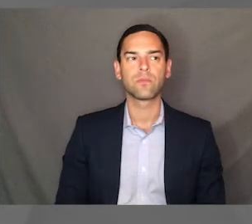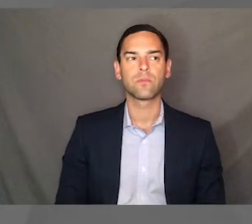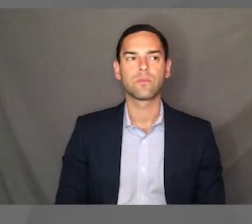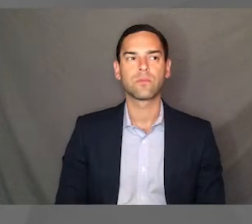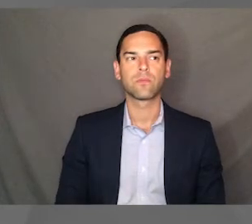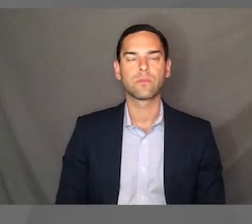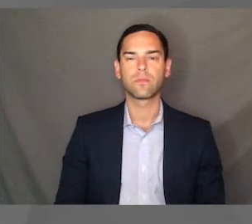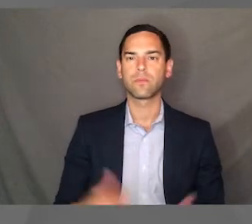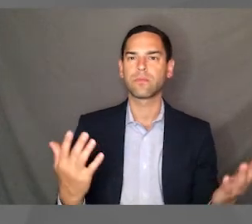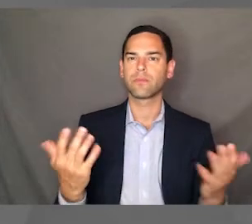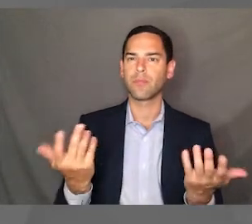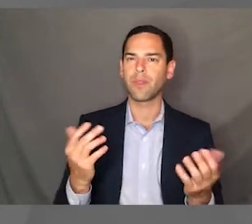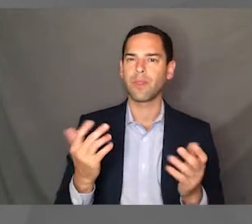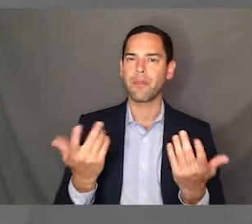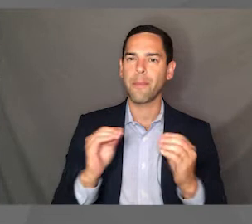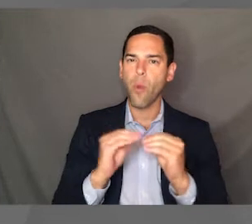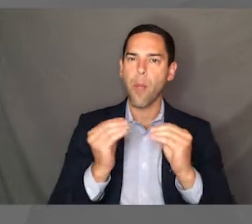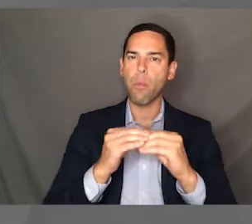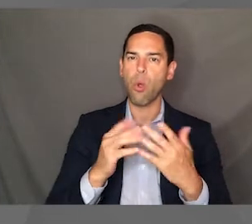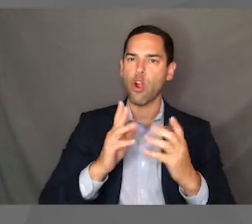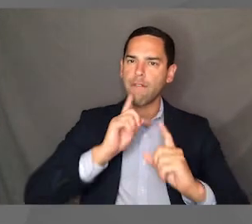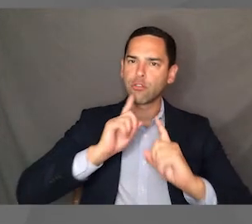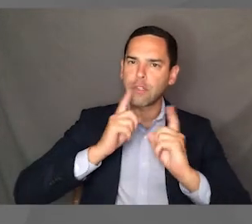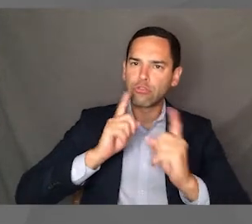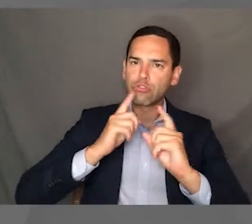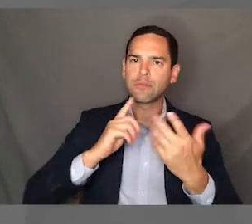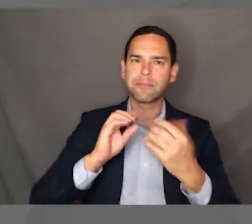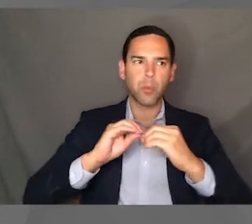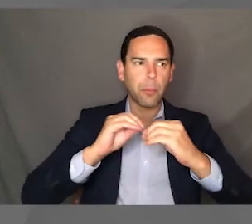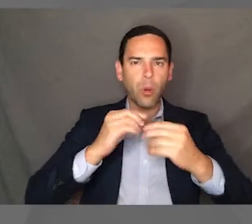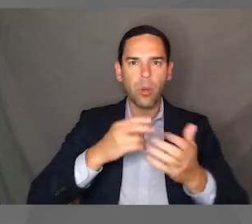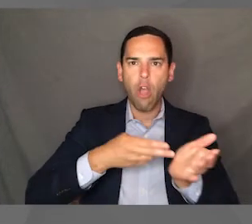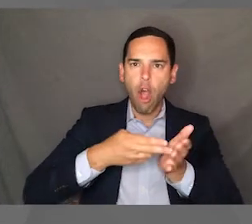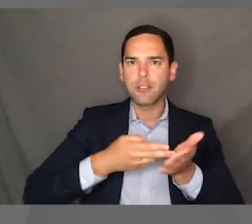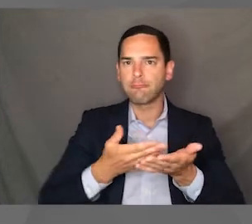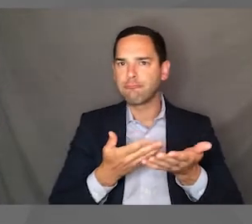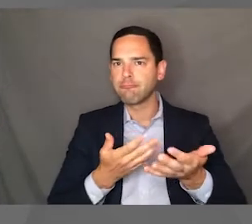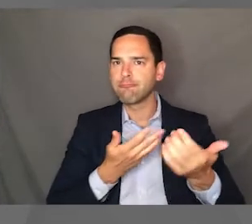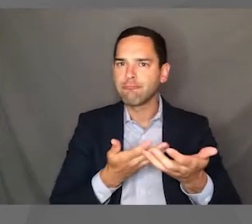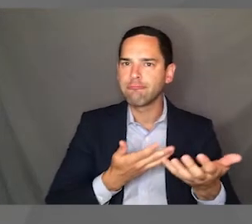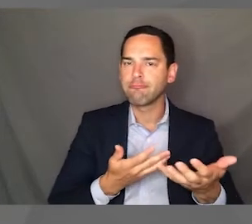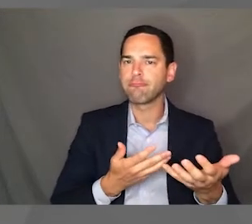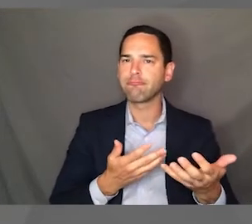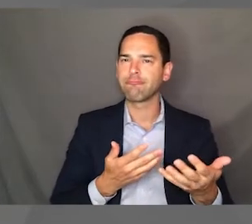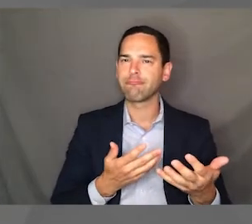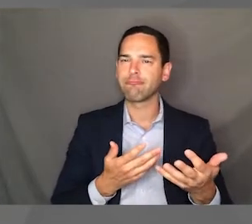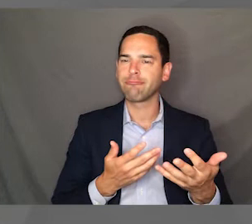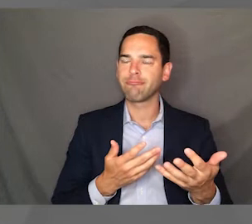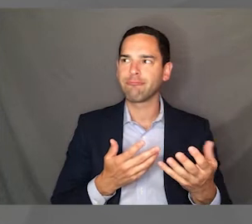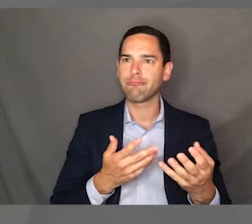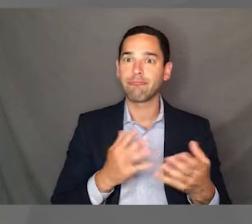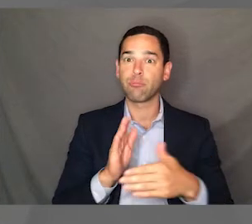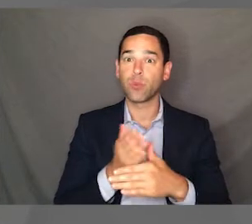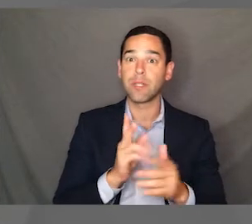the more conversations, the more true conversations that occur among